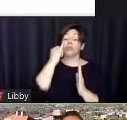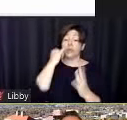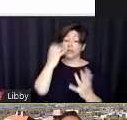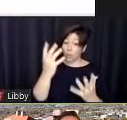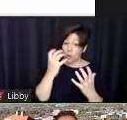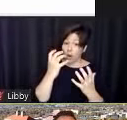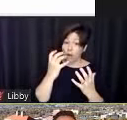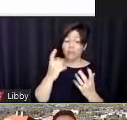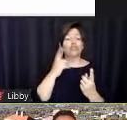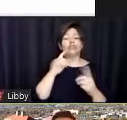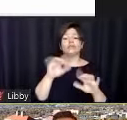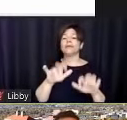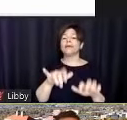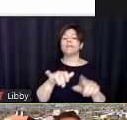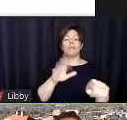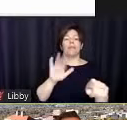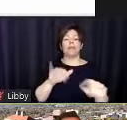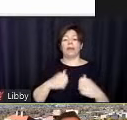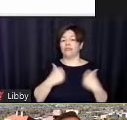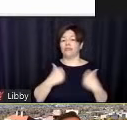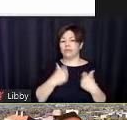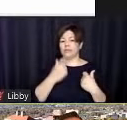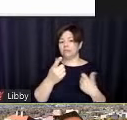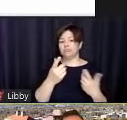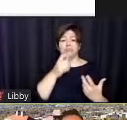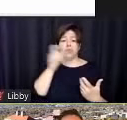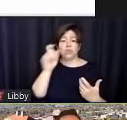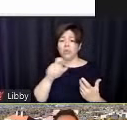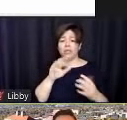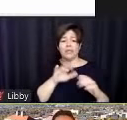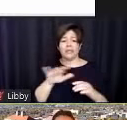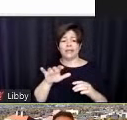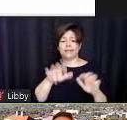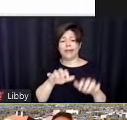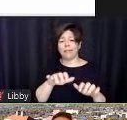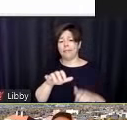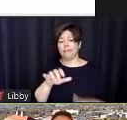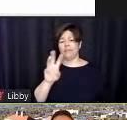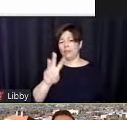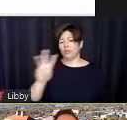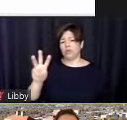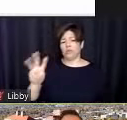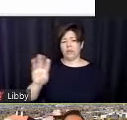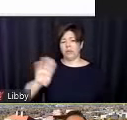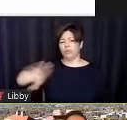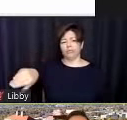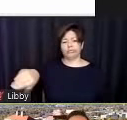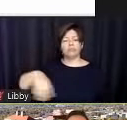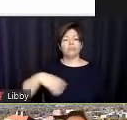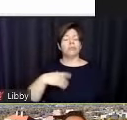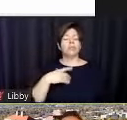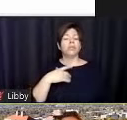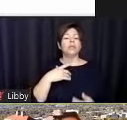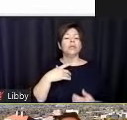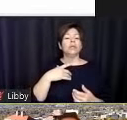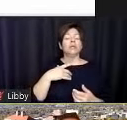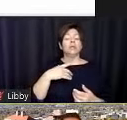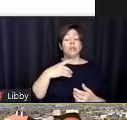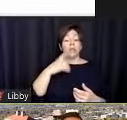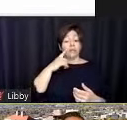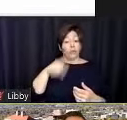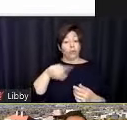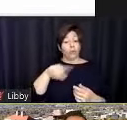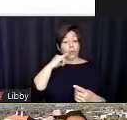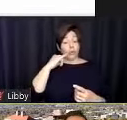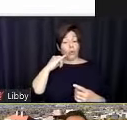to simply type in that address. No need to type in the www. And for the colleagues that are engaged with this that